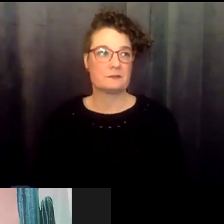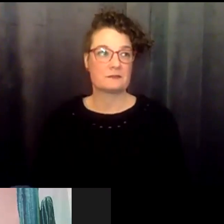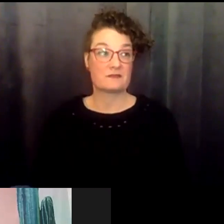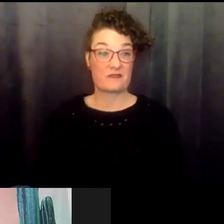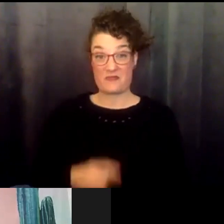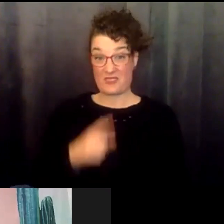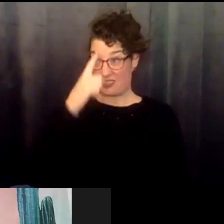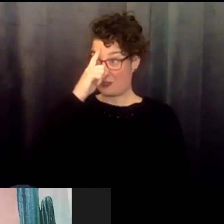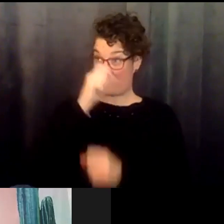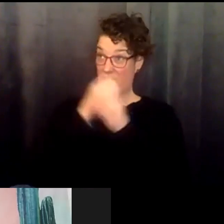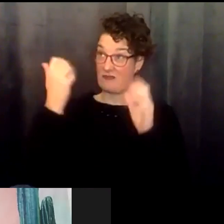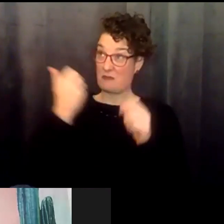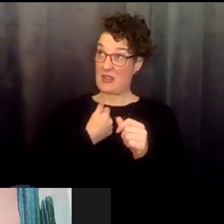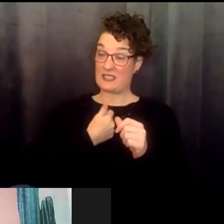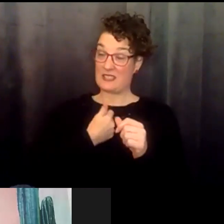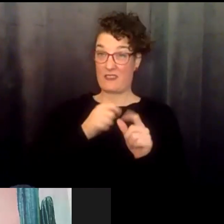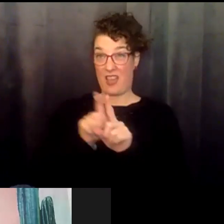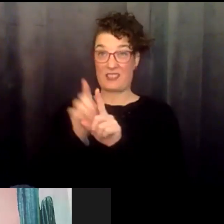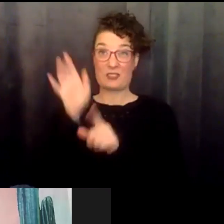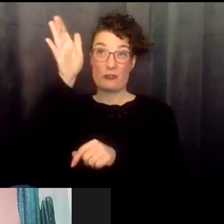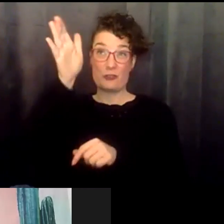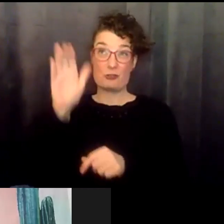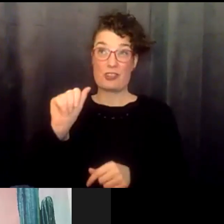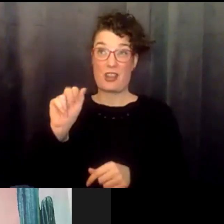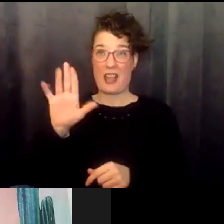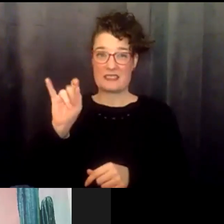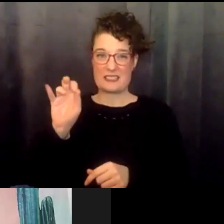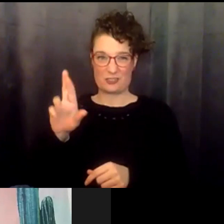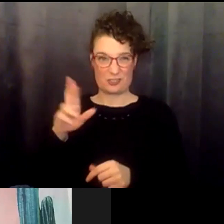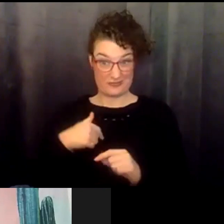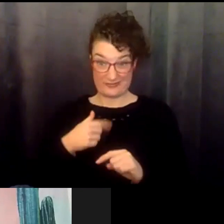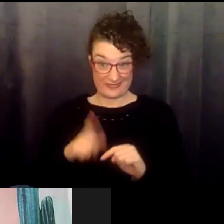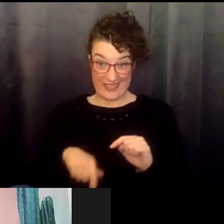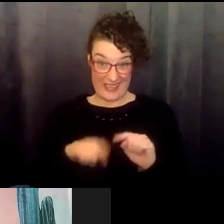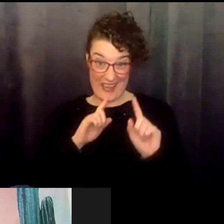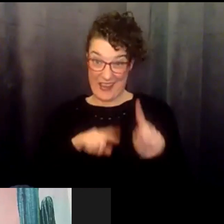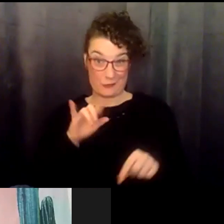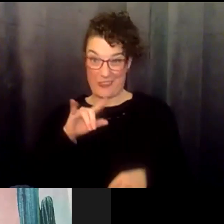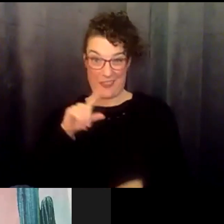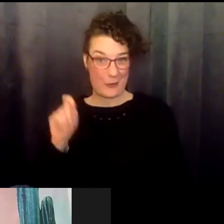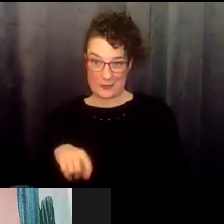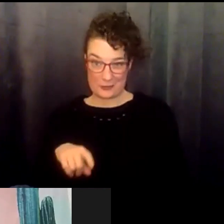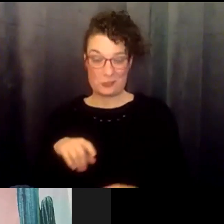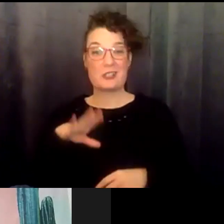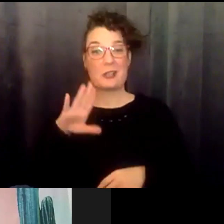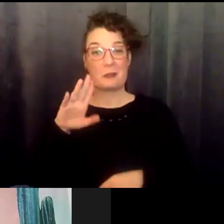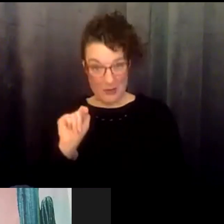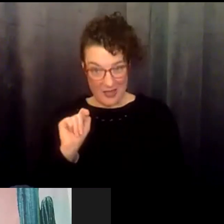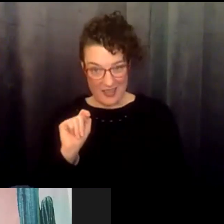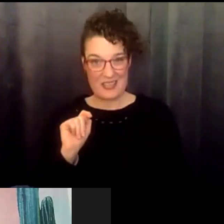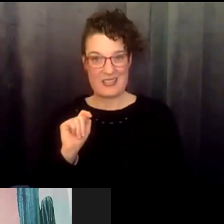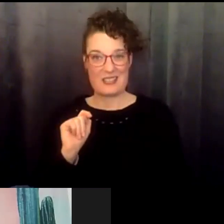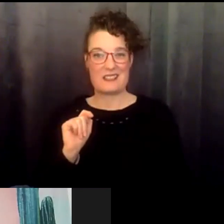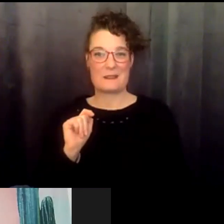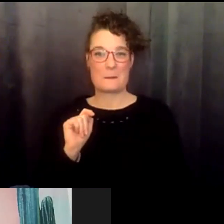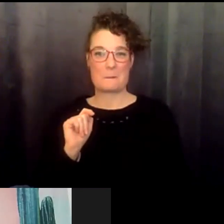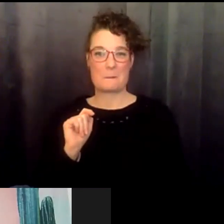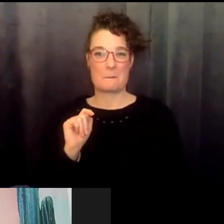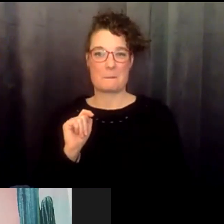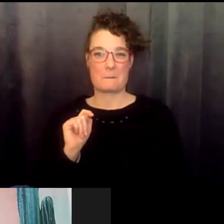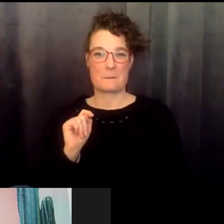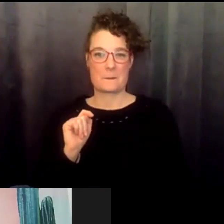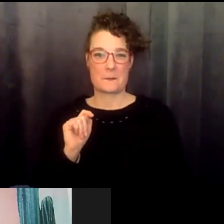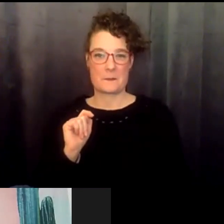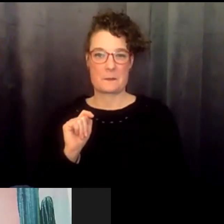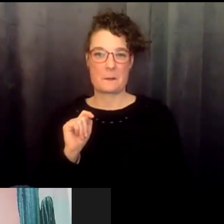future ancestor or not is not a question that I'm going to be able to answer. But what I do know is that I'm